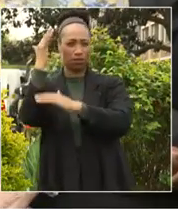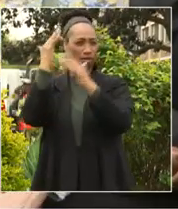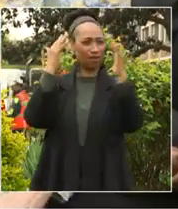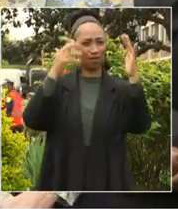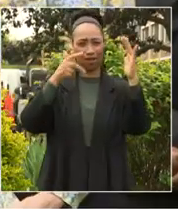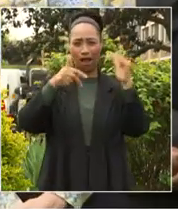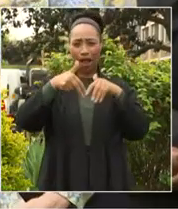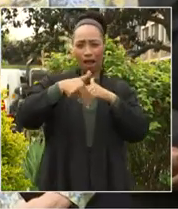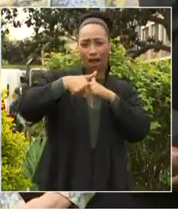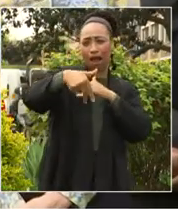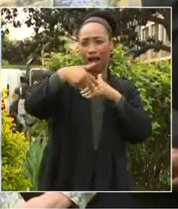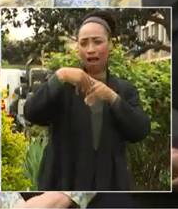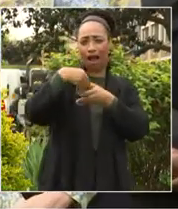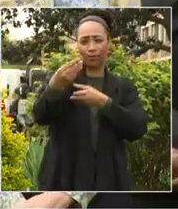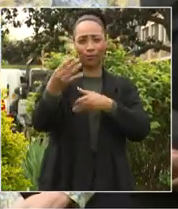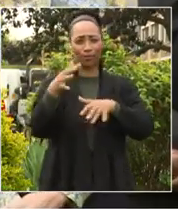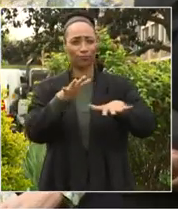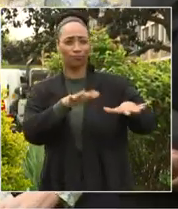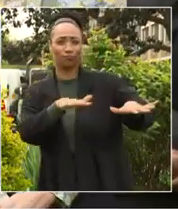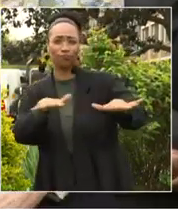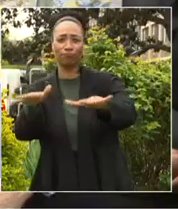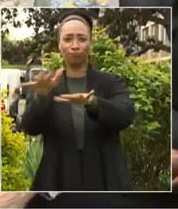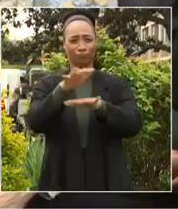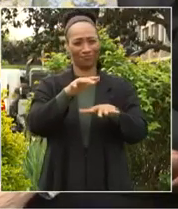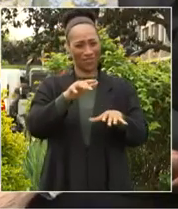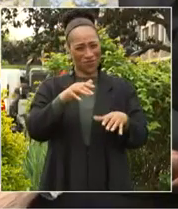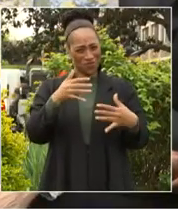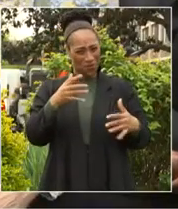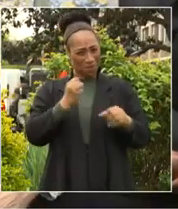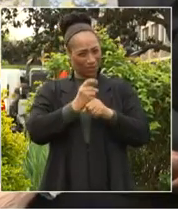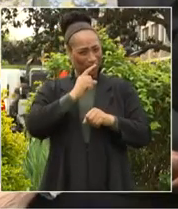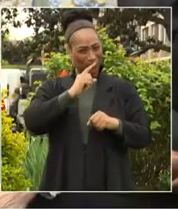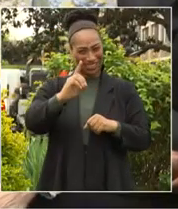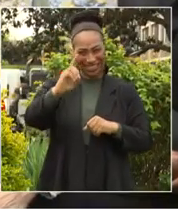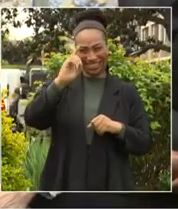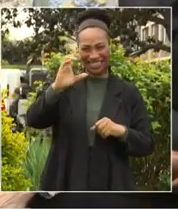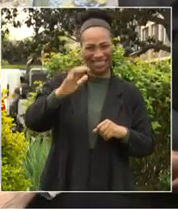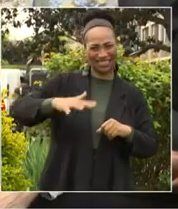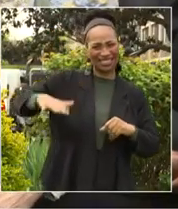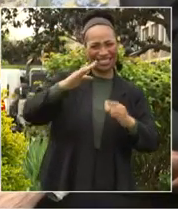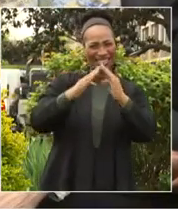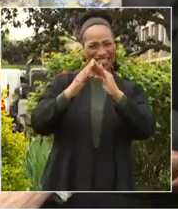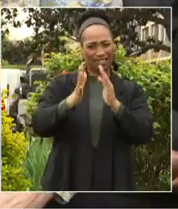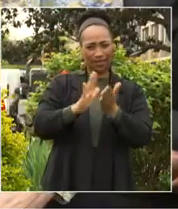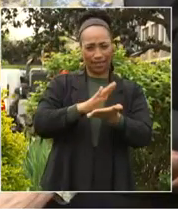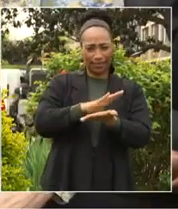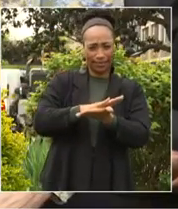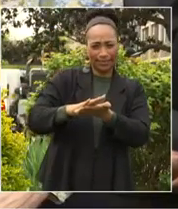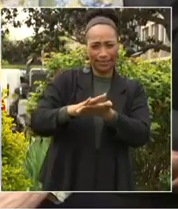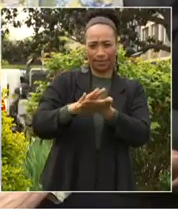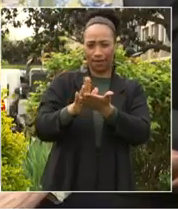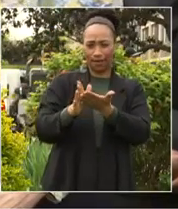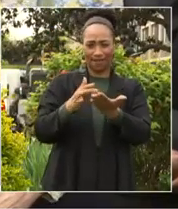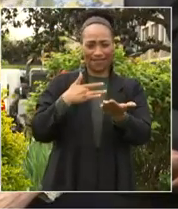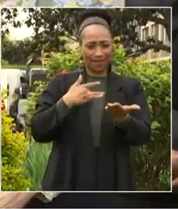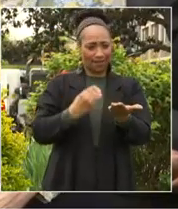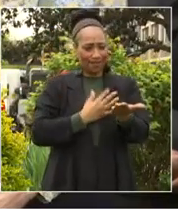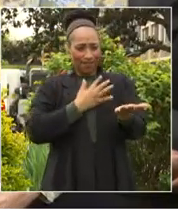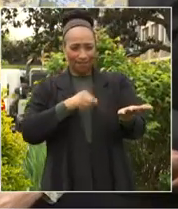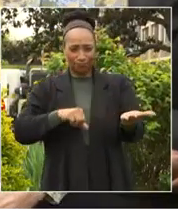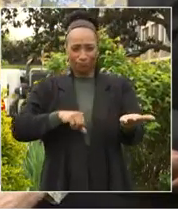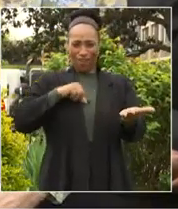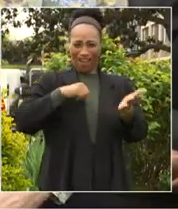our outer spaces not only reflect the pride we have in the city, but the tremendous investments that